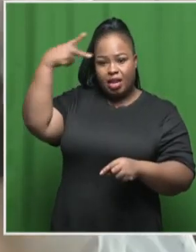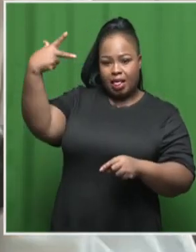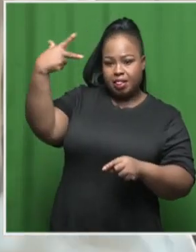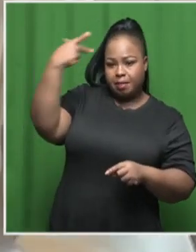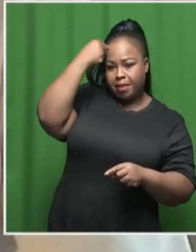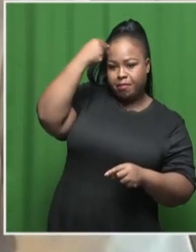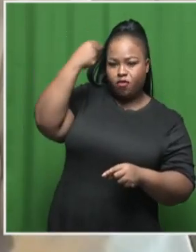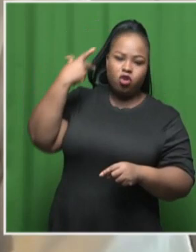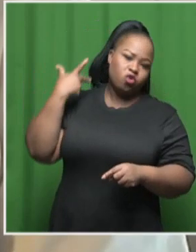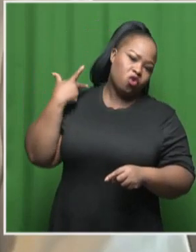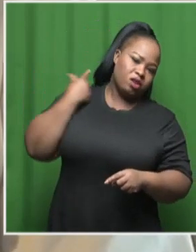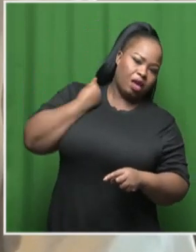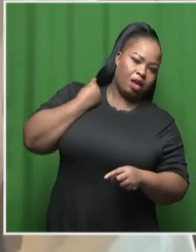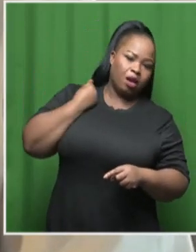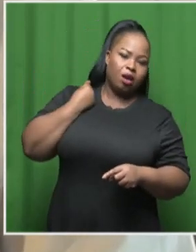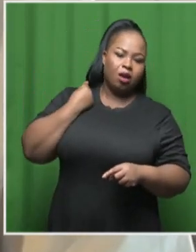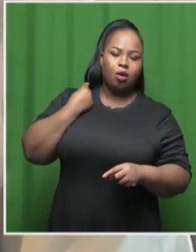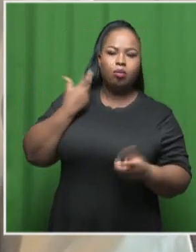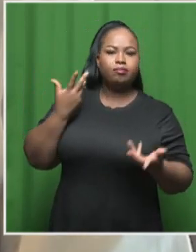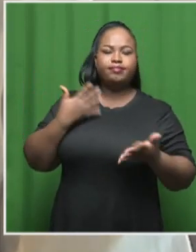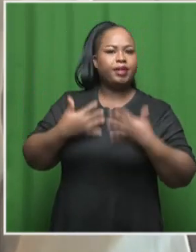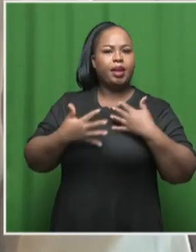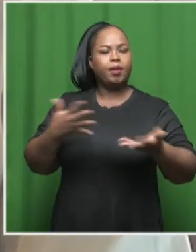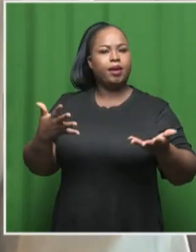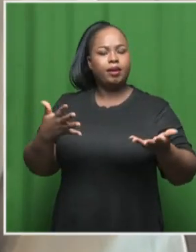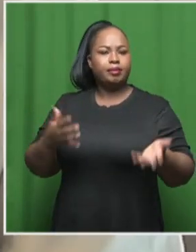your neck or your forehead,